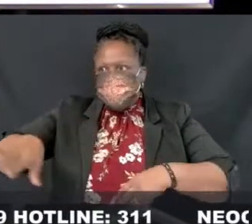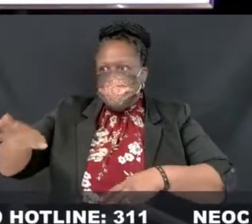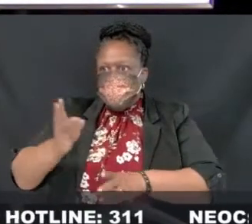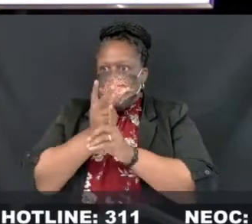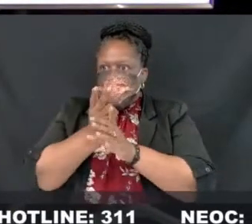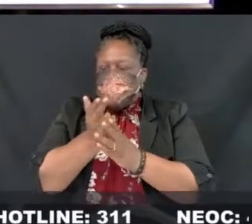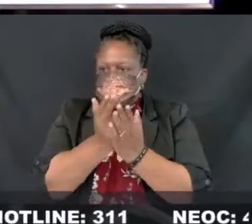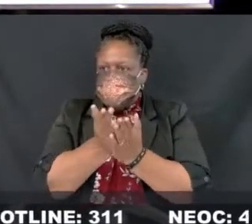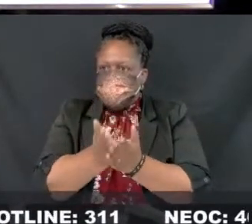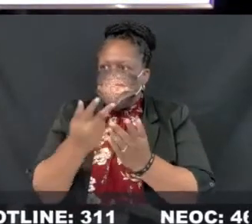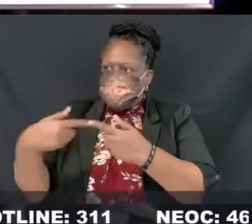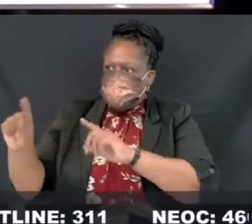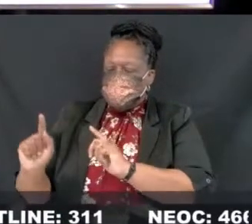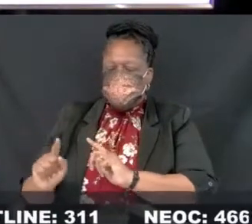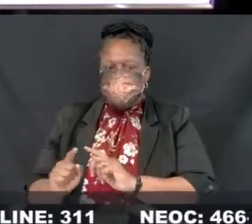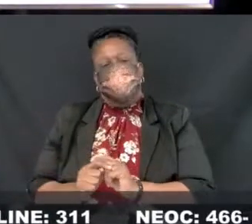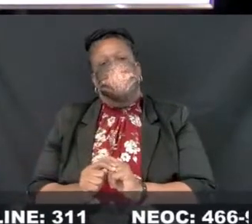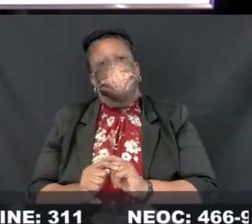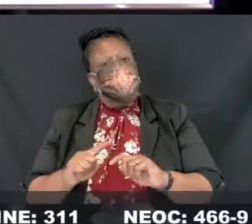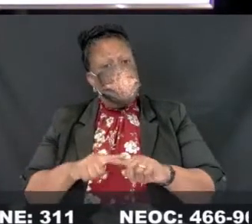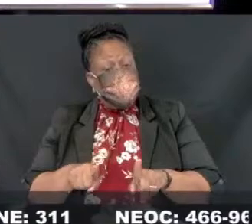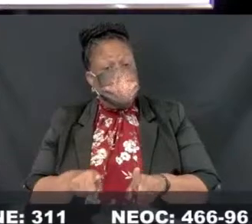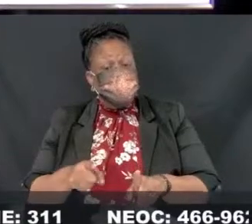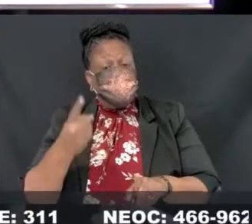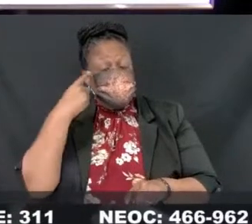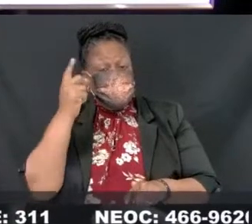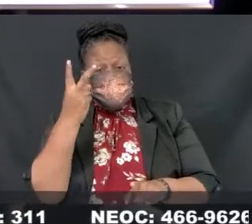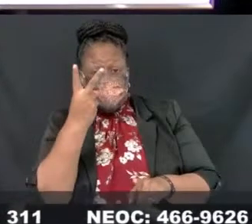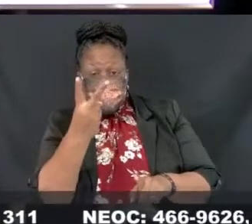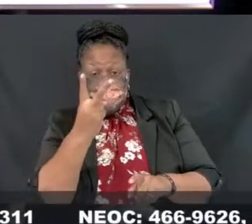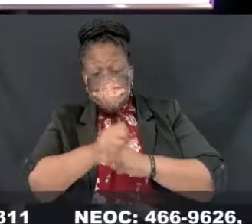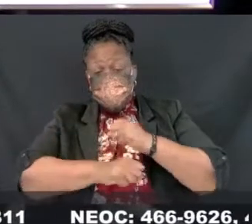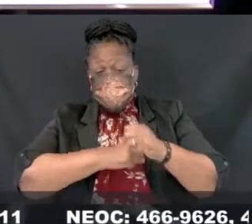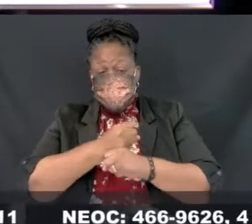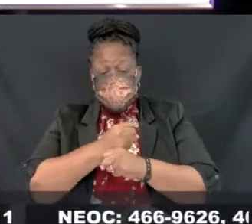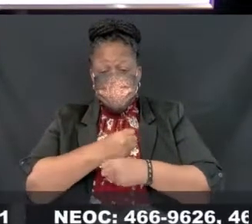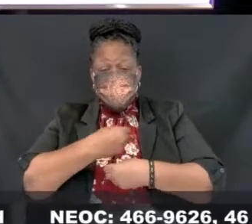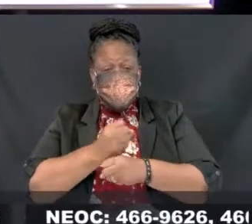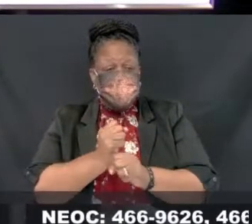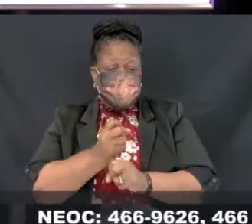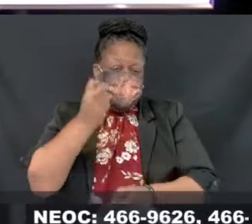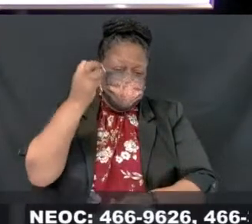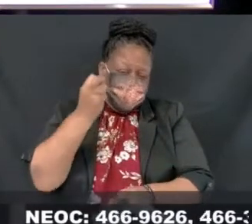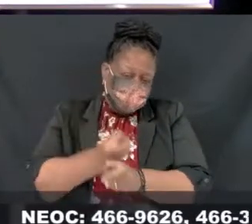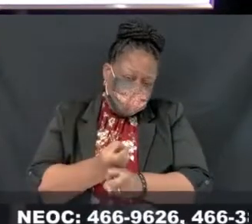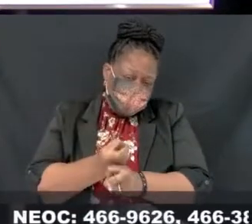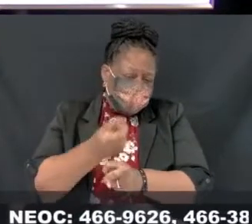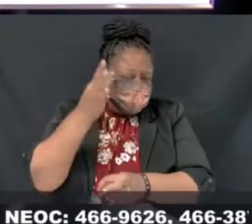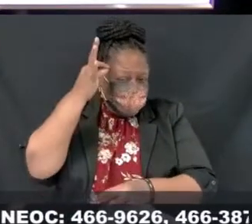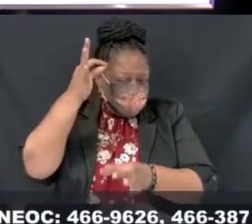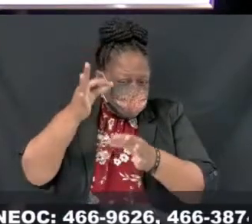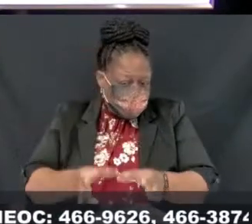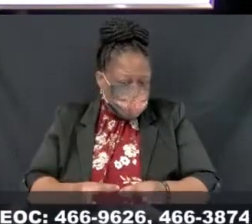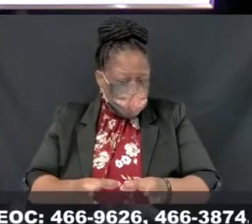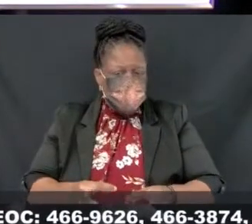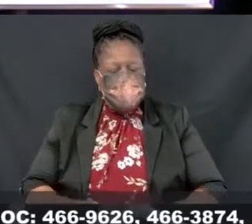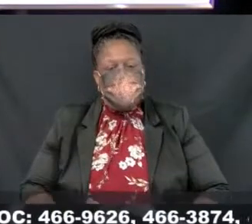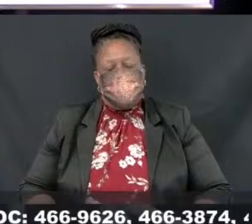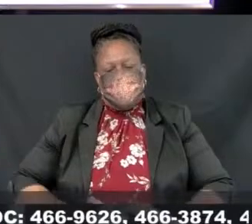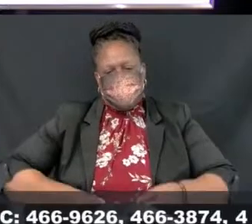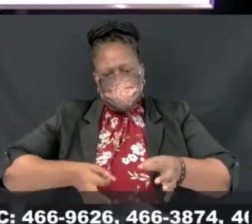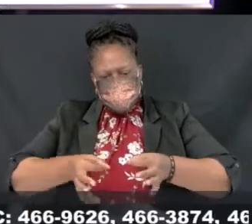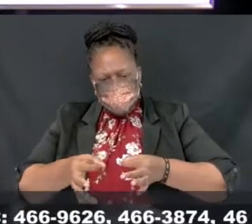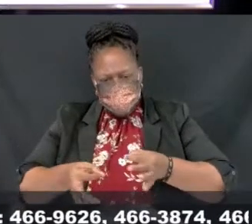one. Over the next 2 years, we made many more tough decisions in our successful management of this